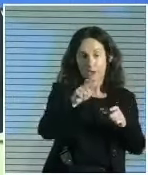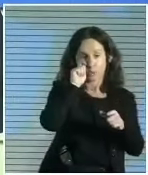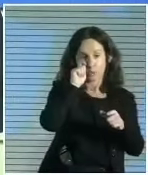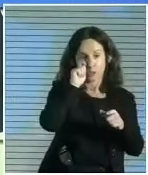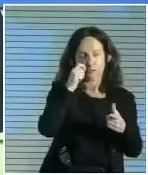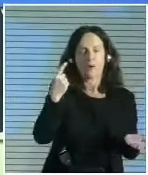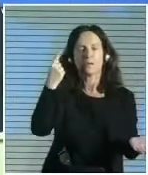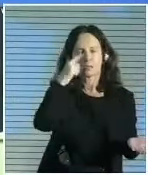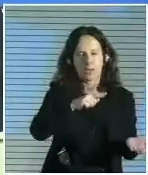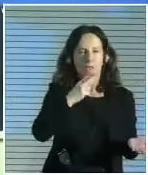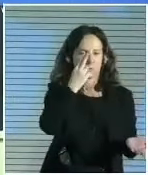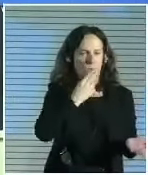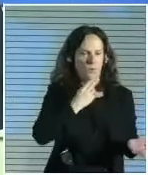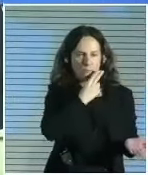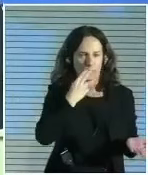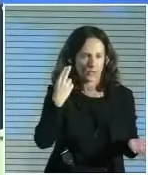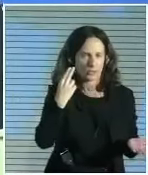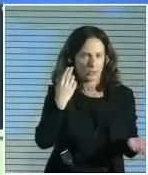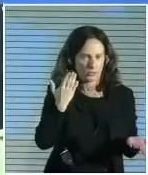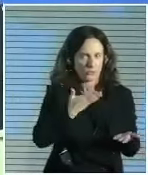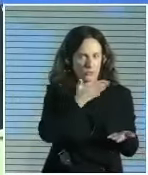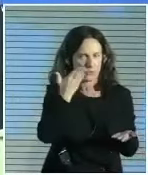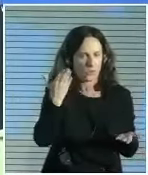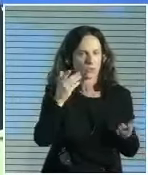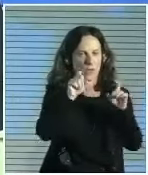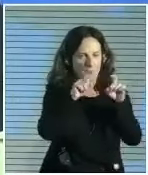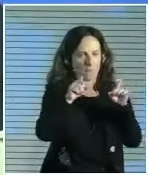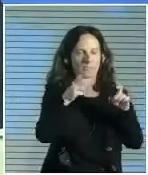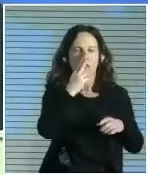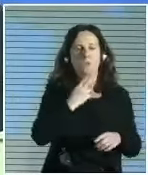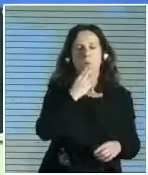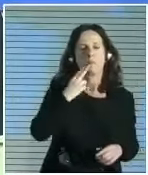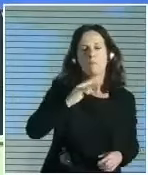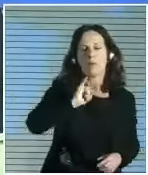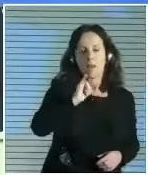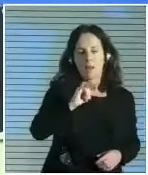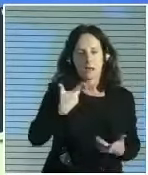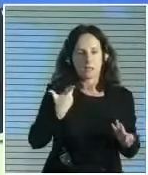destination companies, professional association, and DO is total.